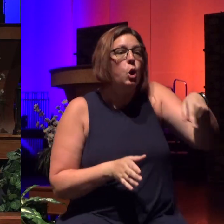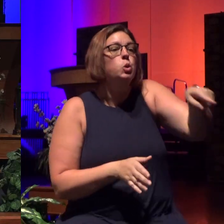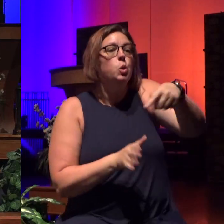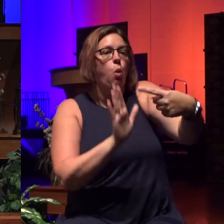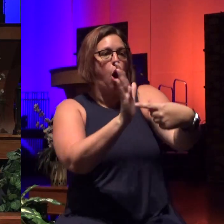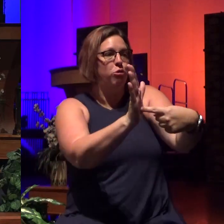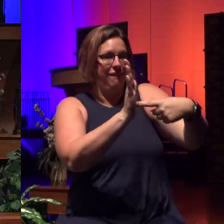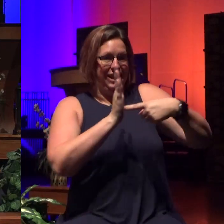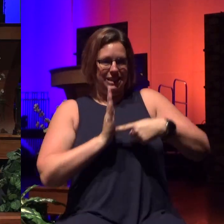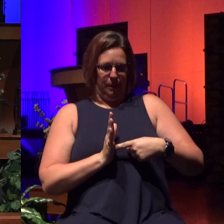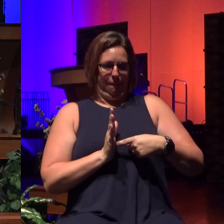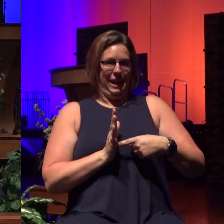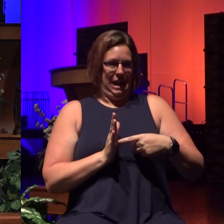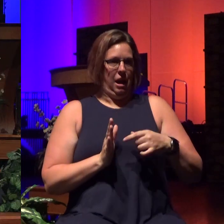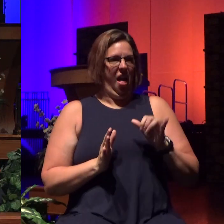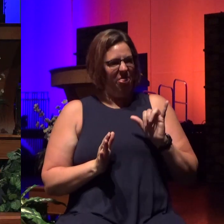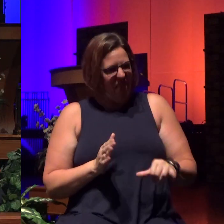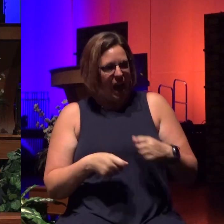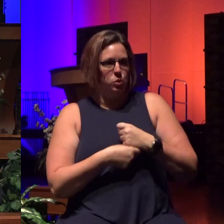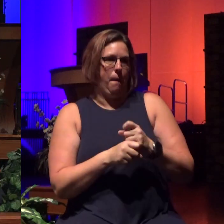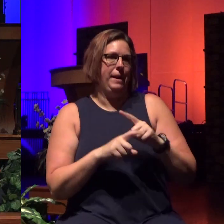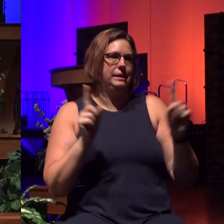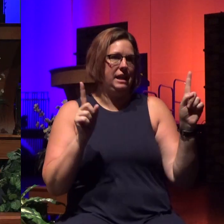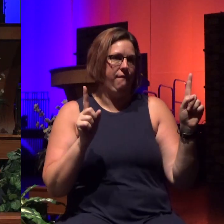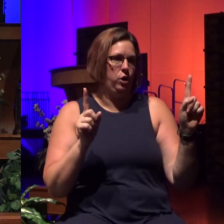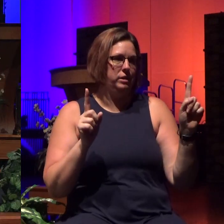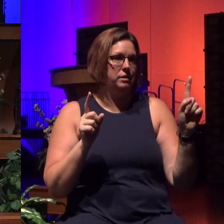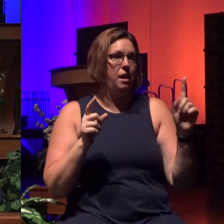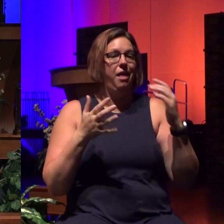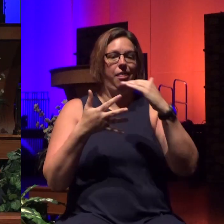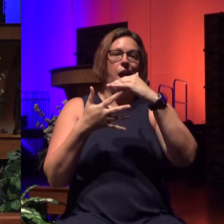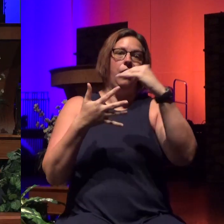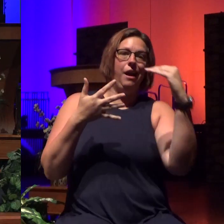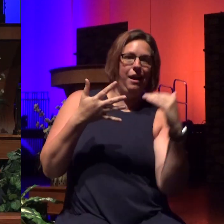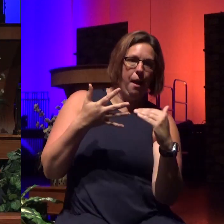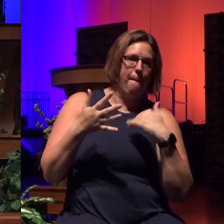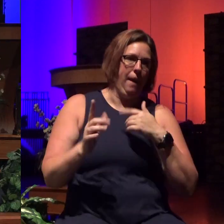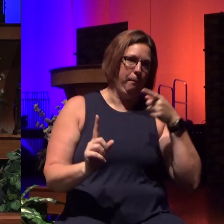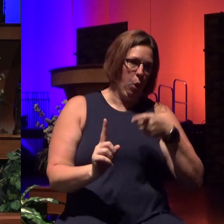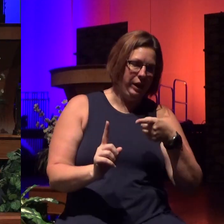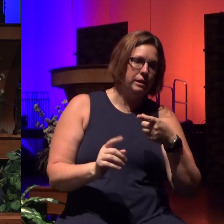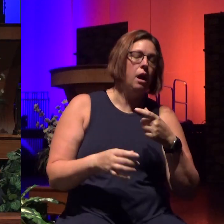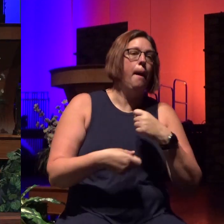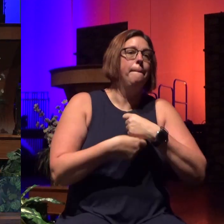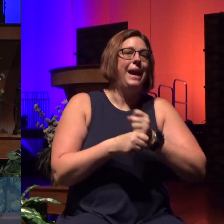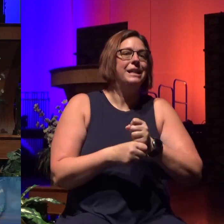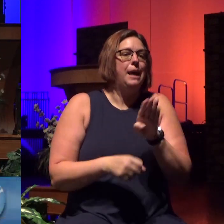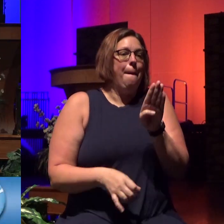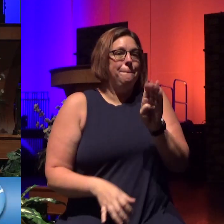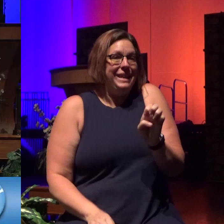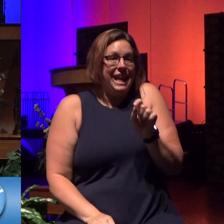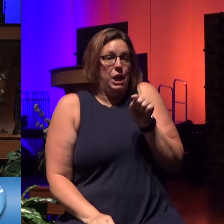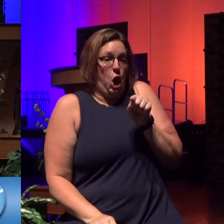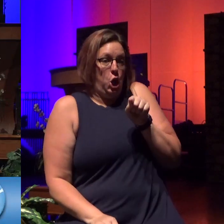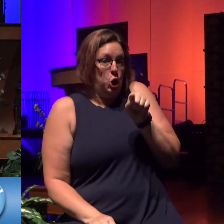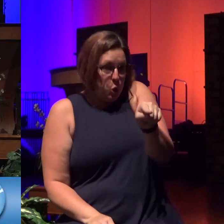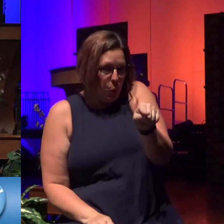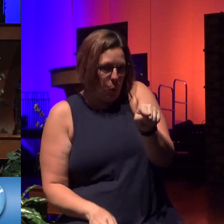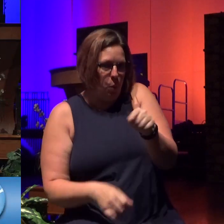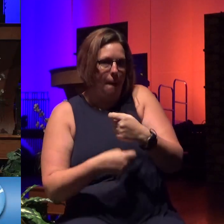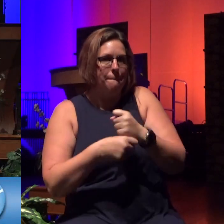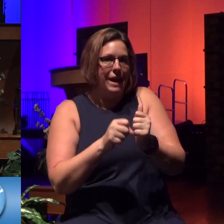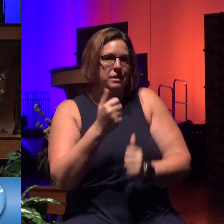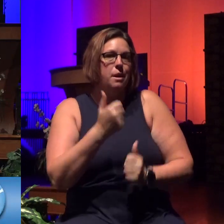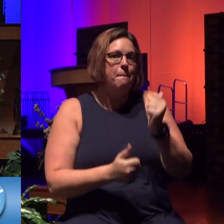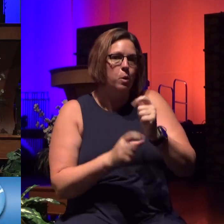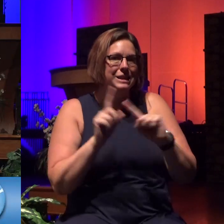difference. In fact, my next point is that being you makes the most difference. Sometimes we get caught up and we're